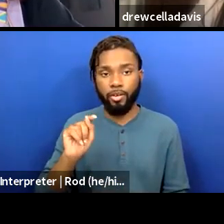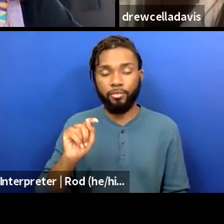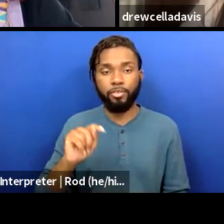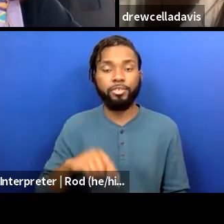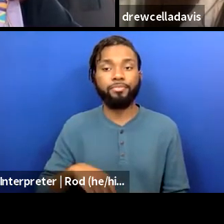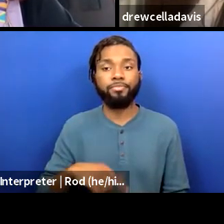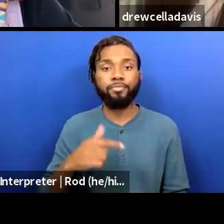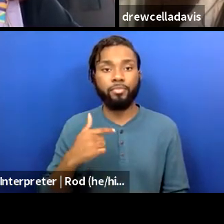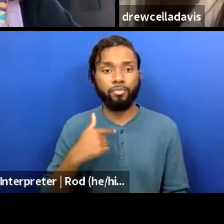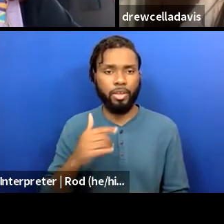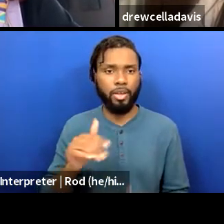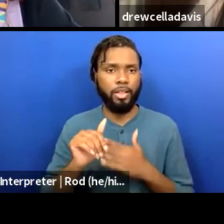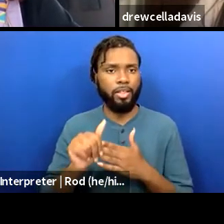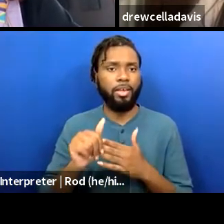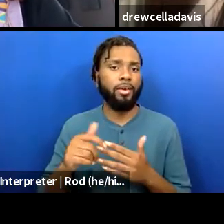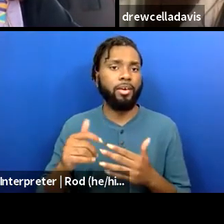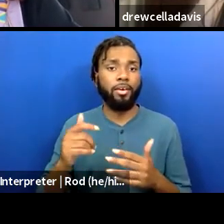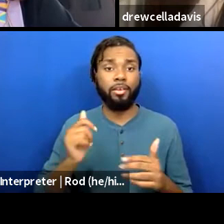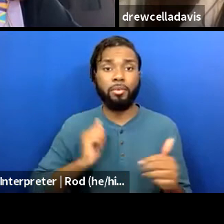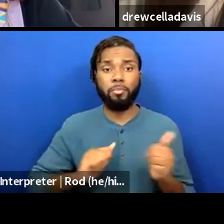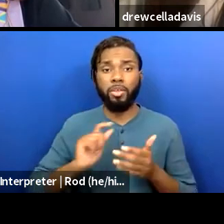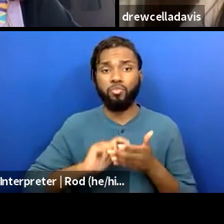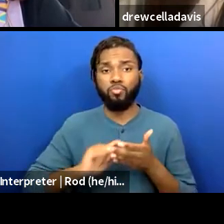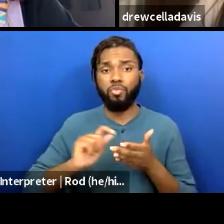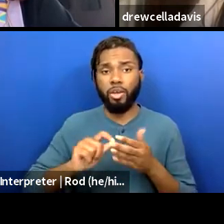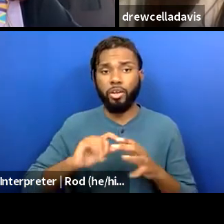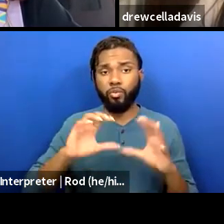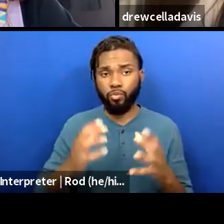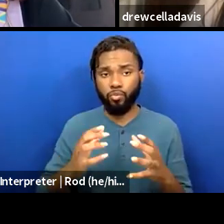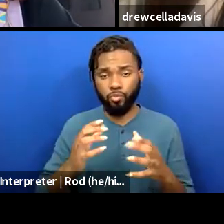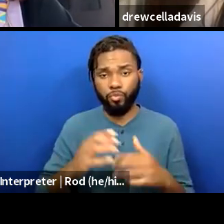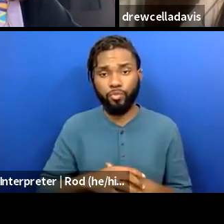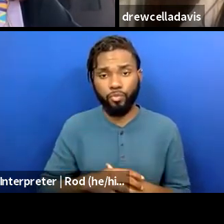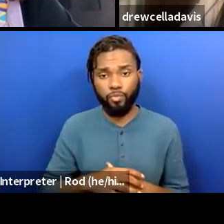I led a playwriting organization group and, you know,